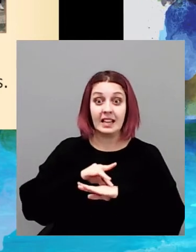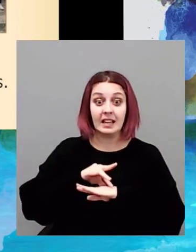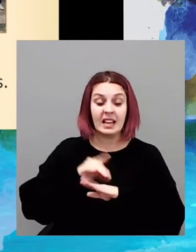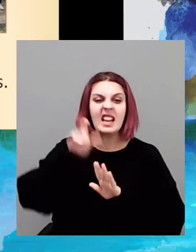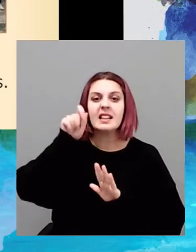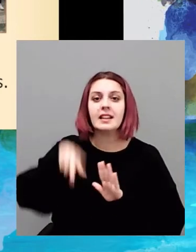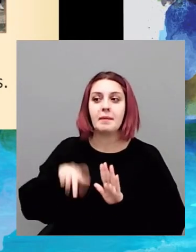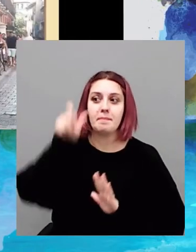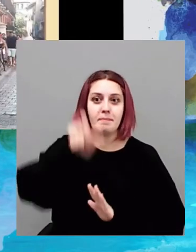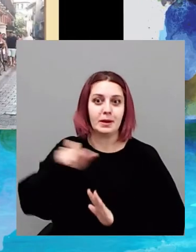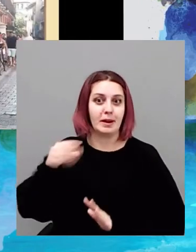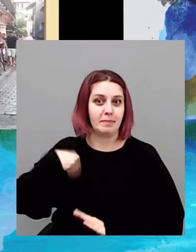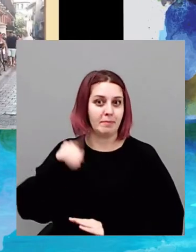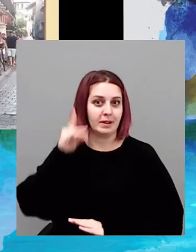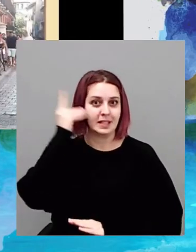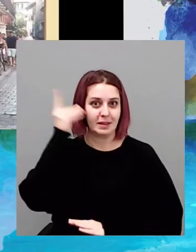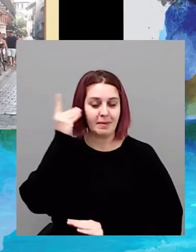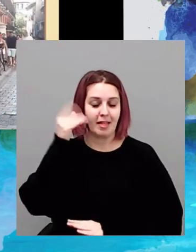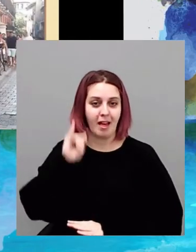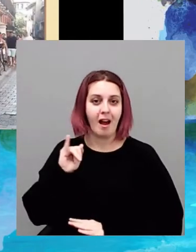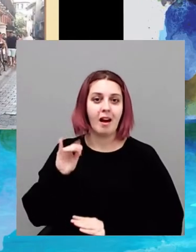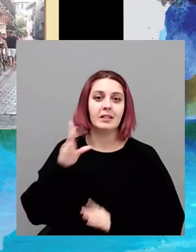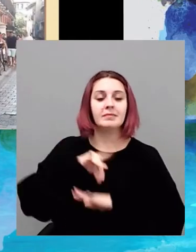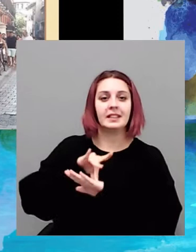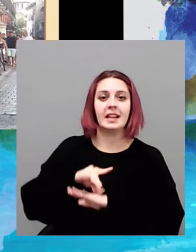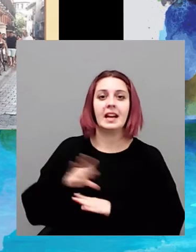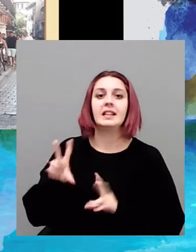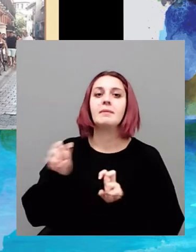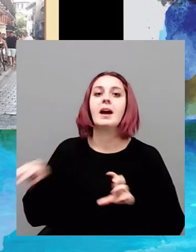the travel guides are people with Down syndrome.